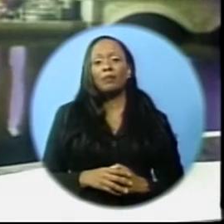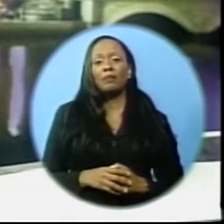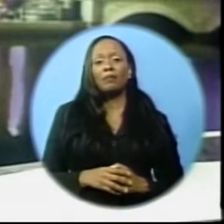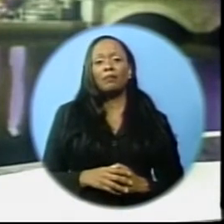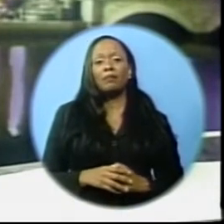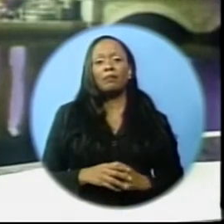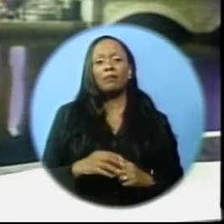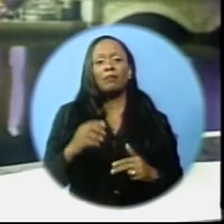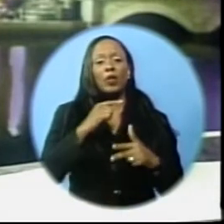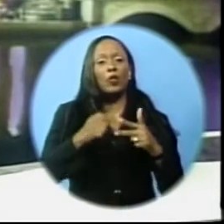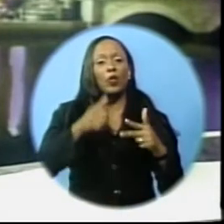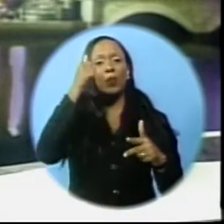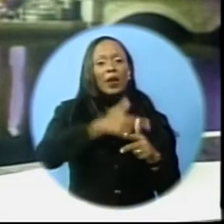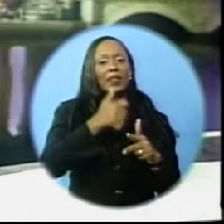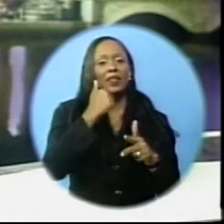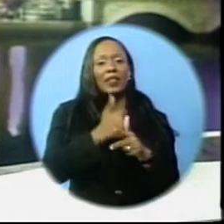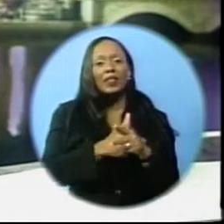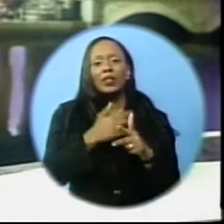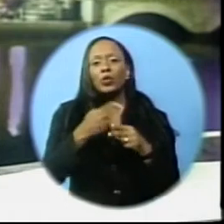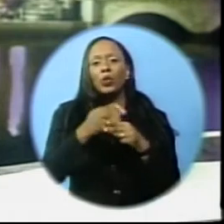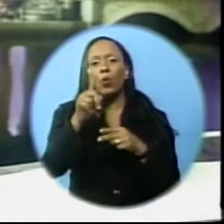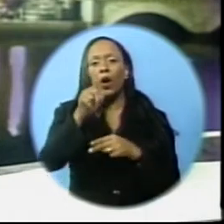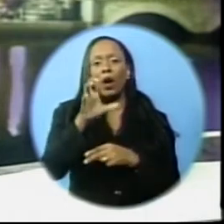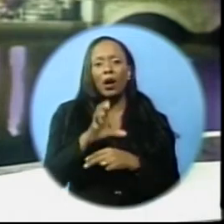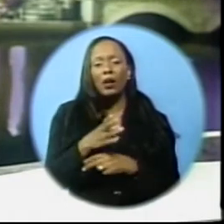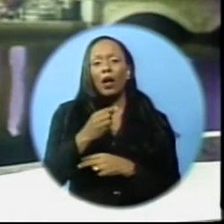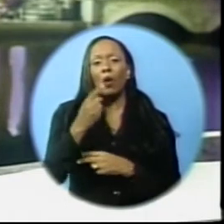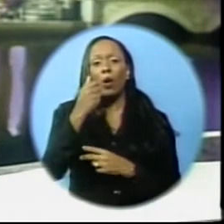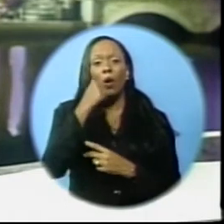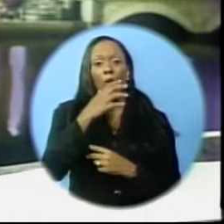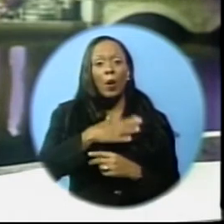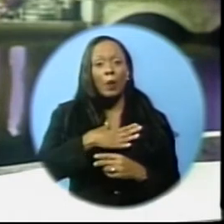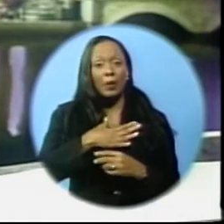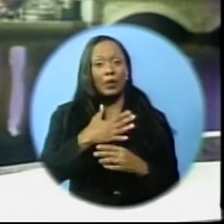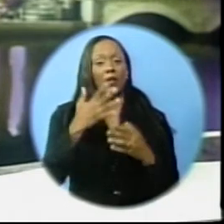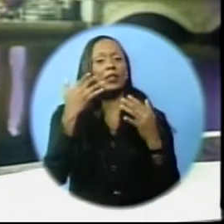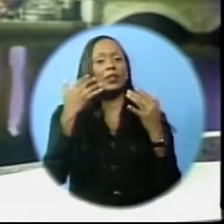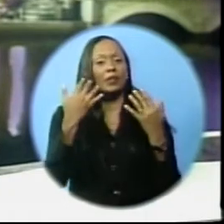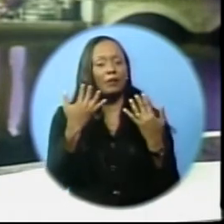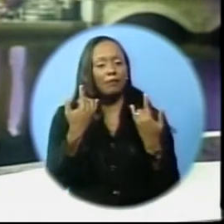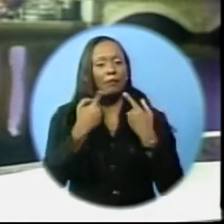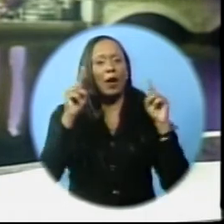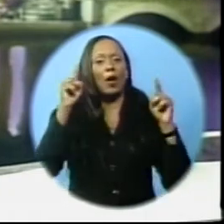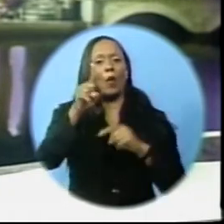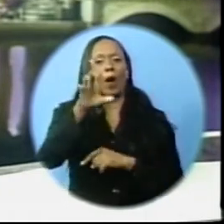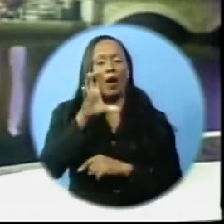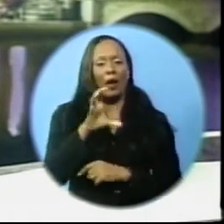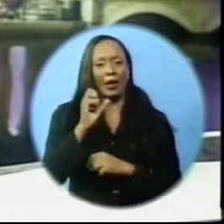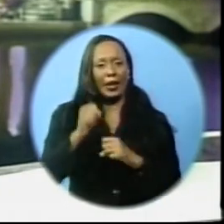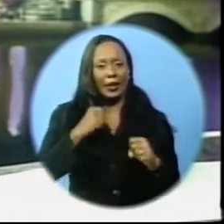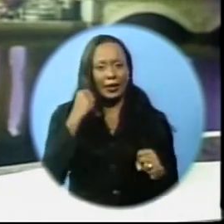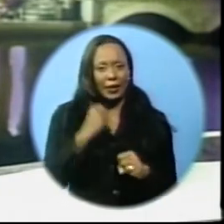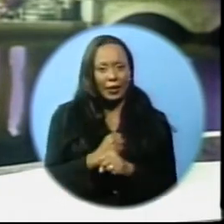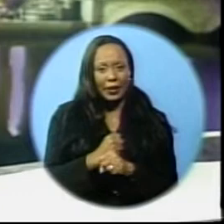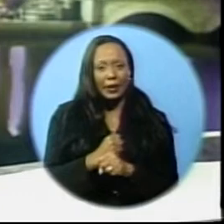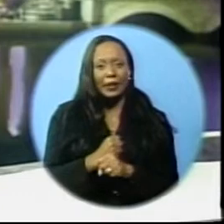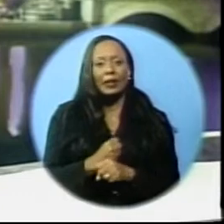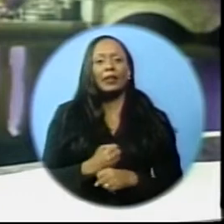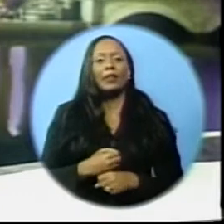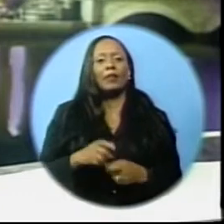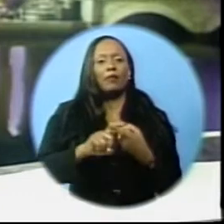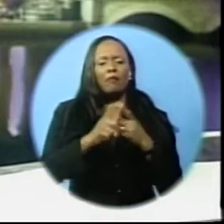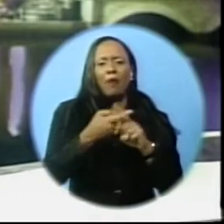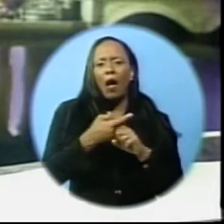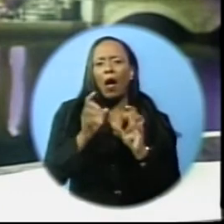the 100-year-old mark, and Doris Wilkinson is leading the trio. Today, she reached the treasured